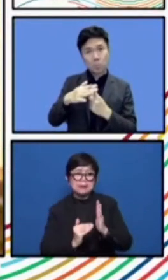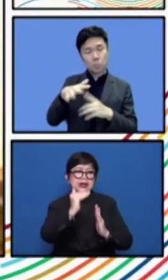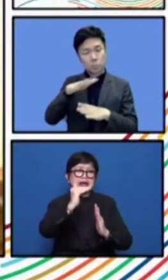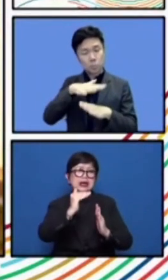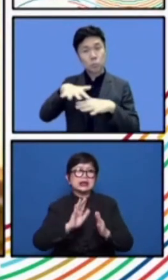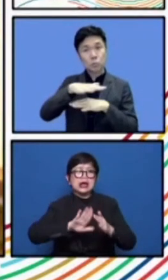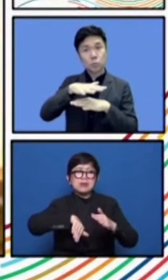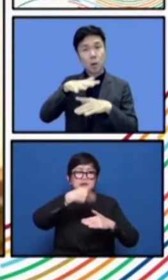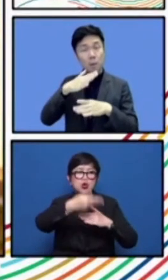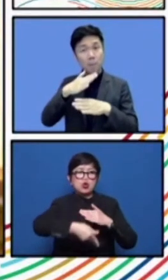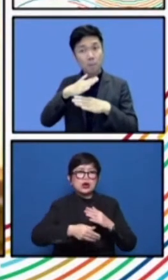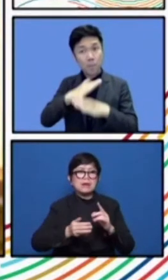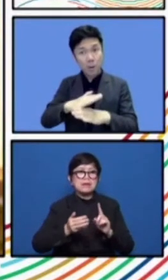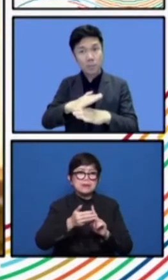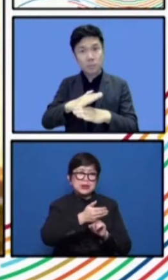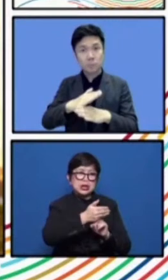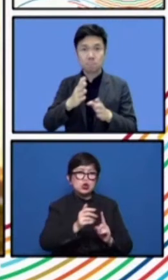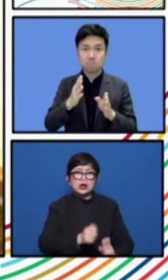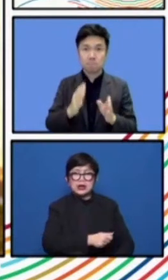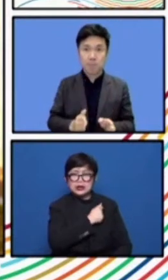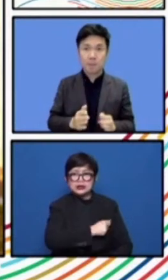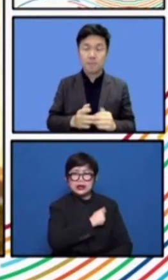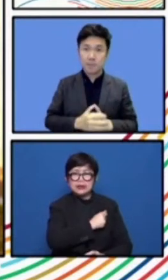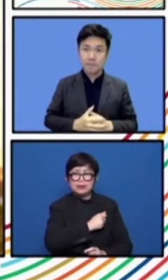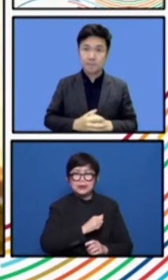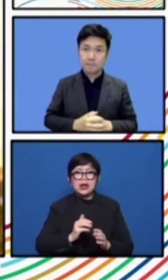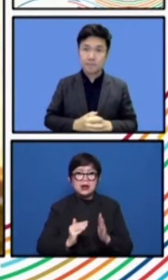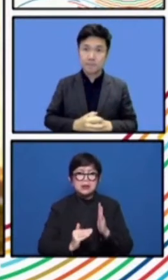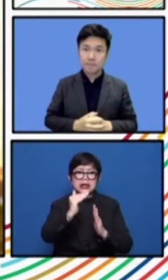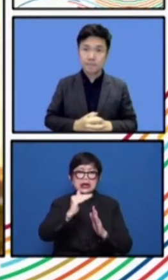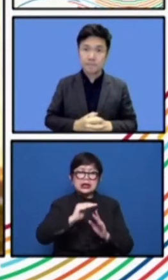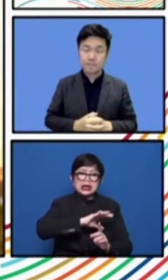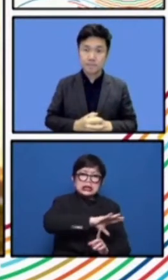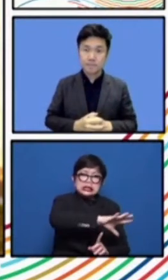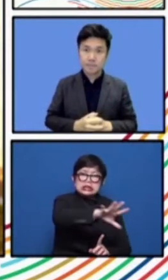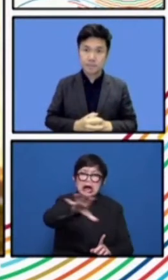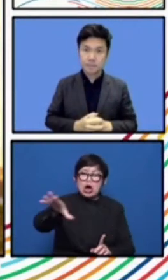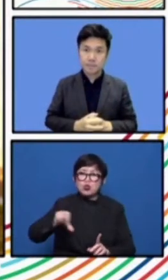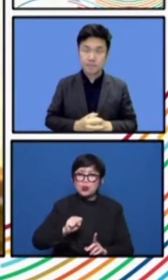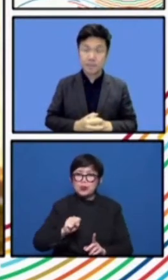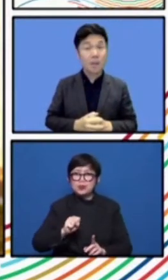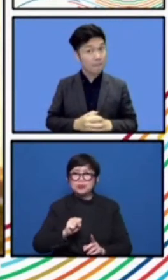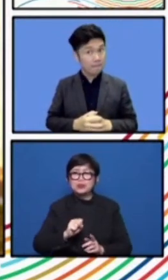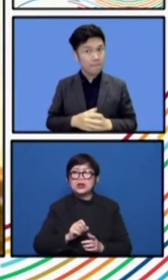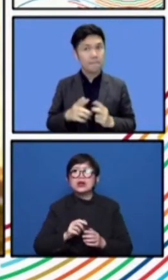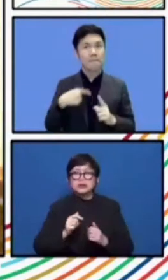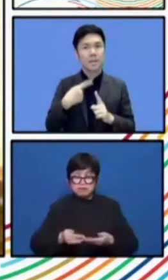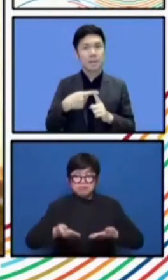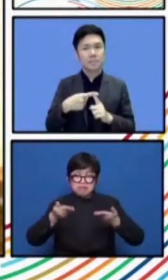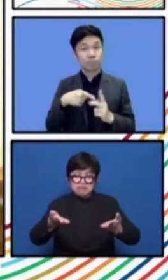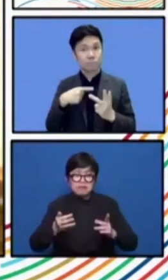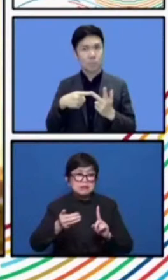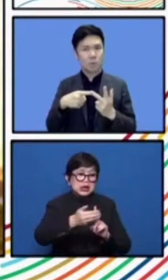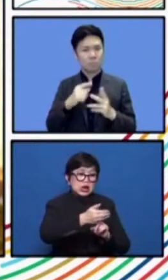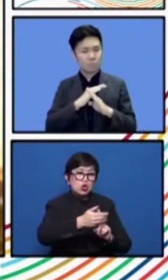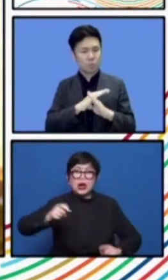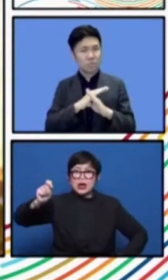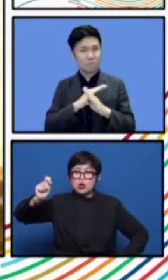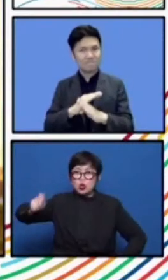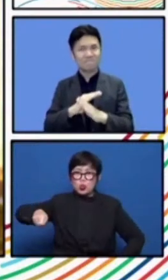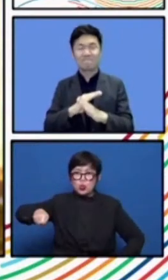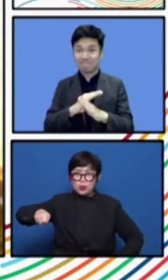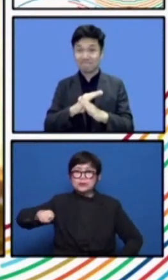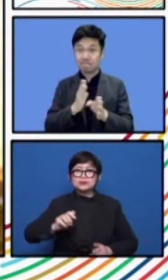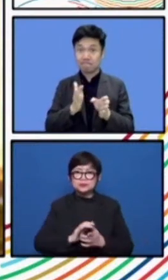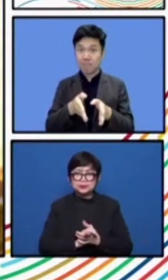and uh profile technical protection for that key for